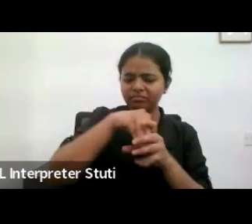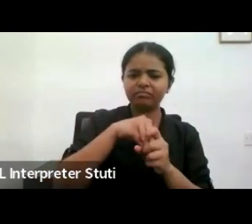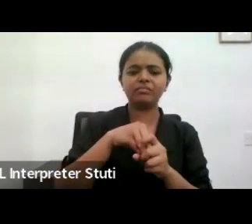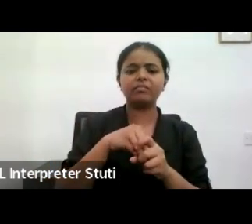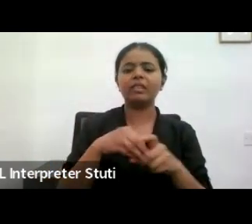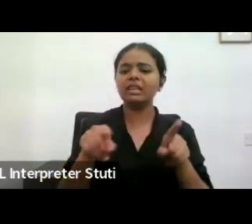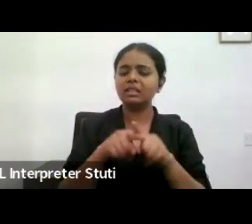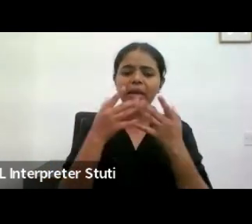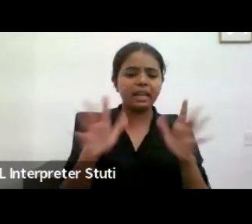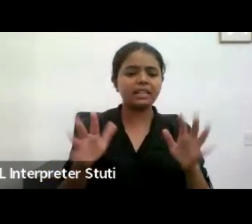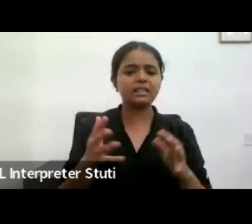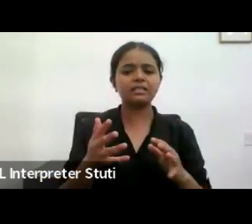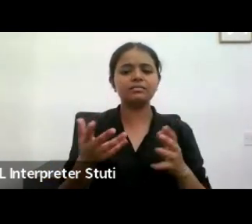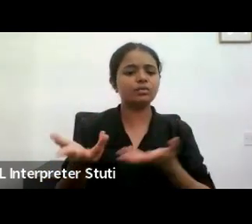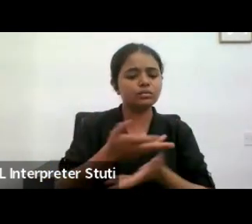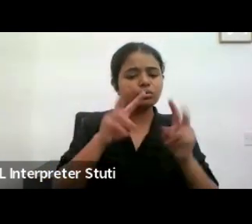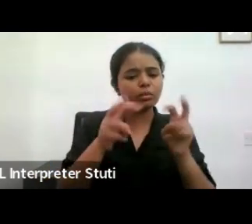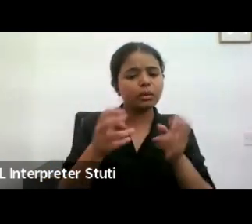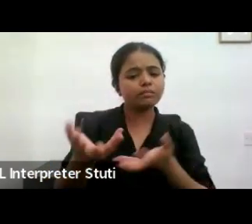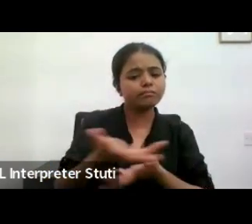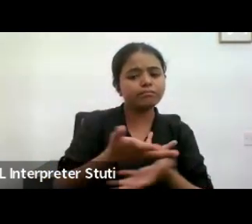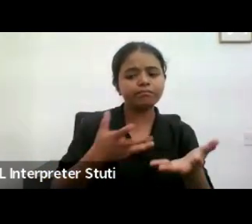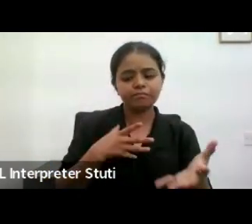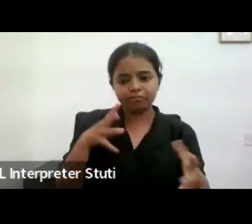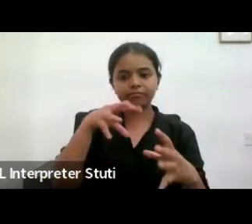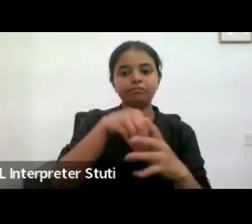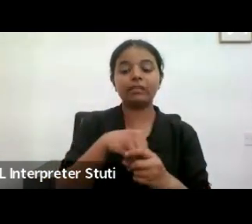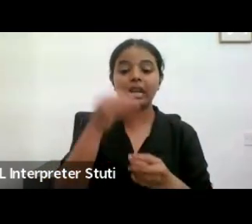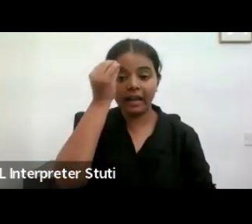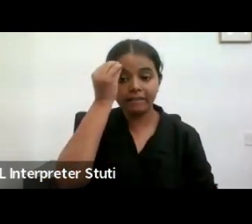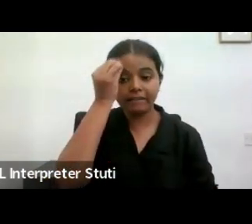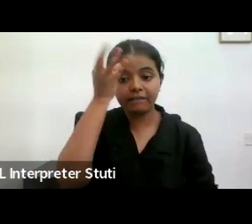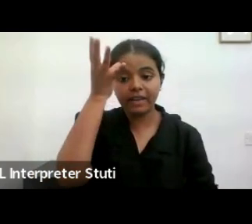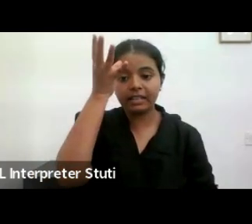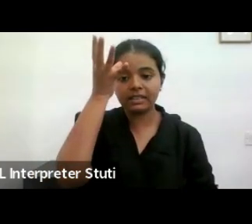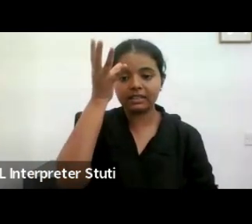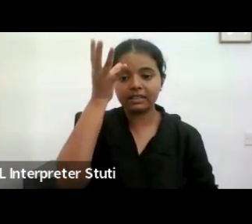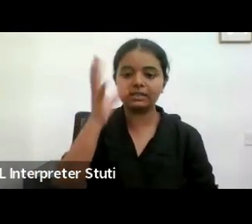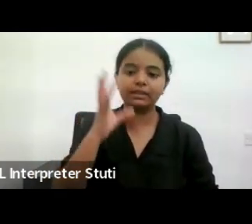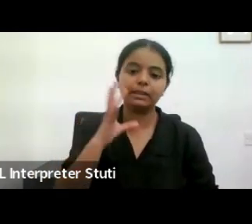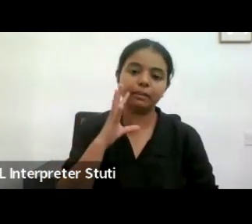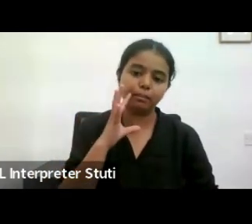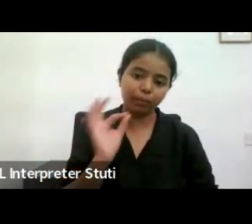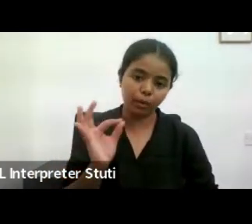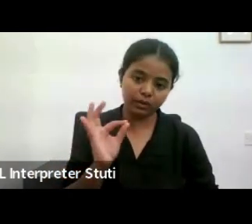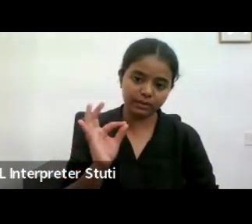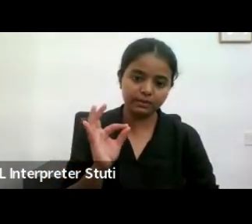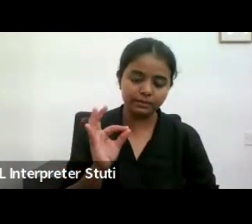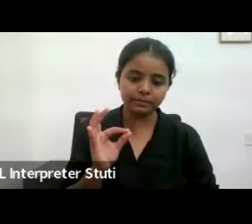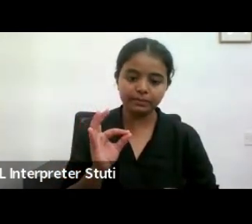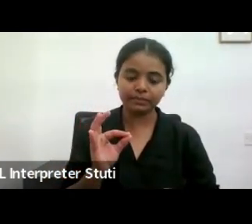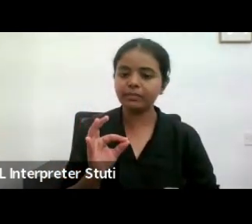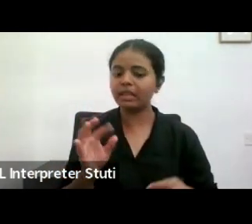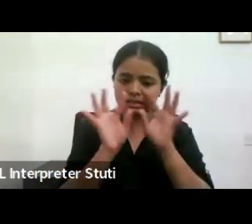the conversation, by raising awareness. There are many simple